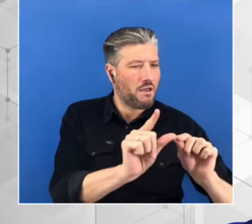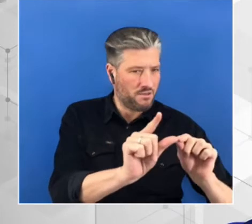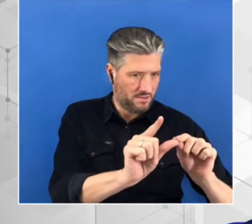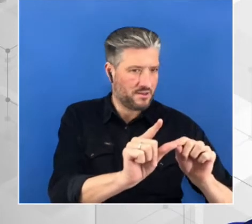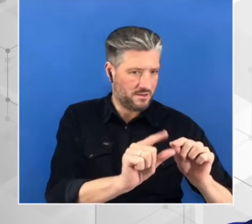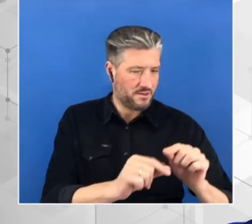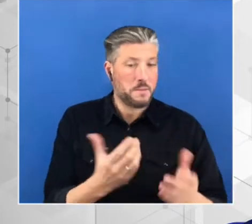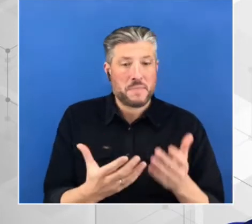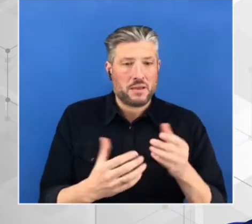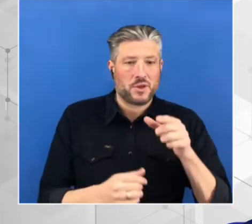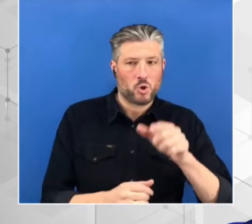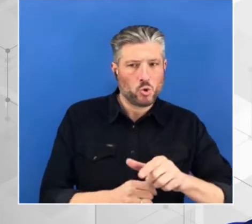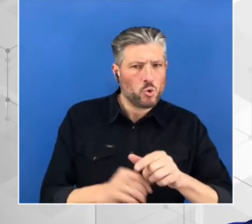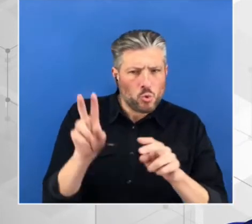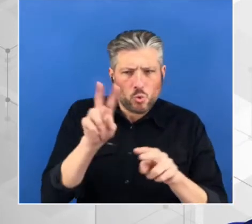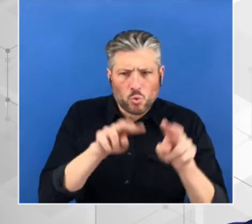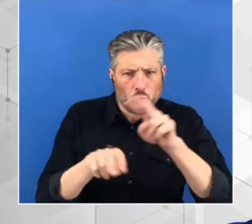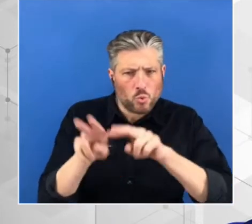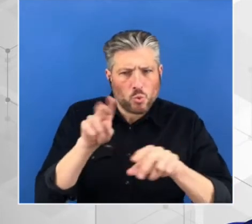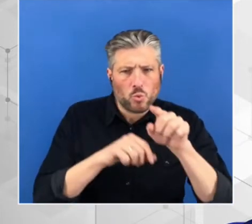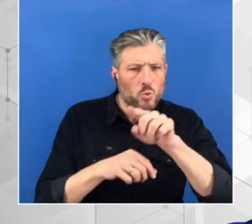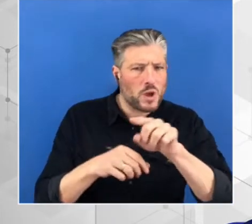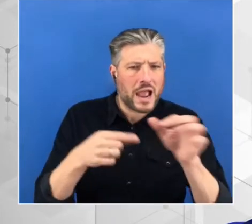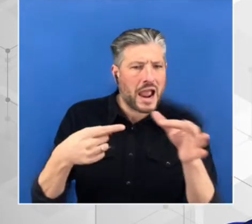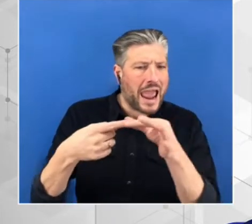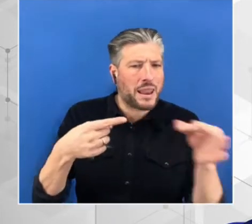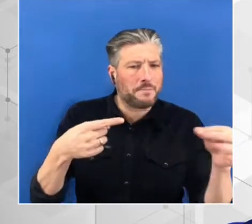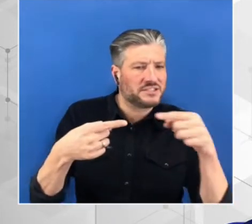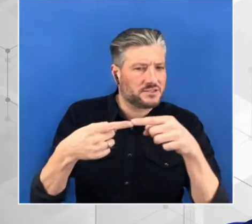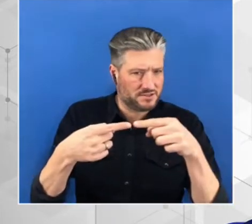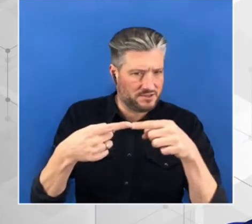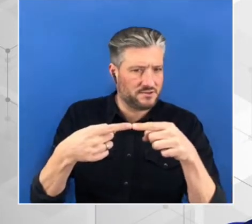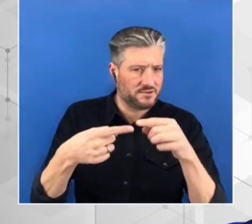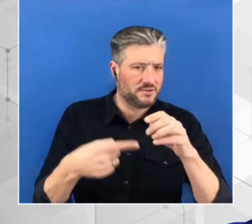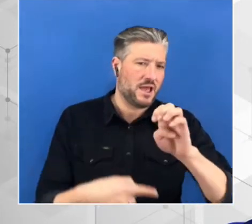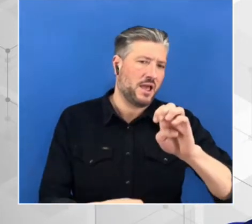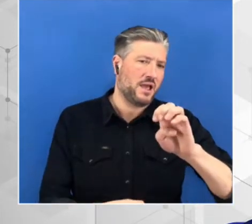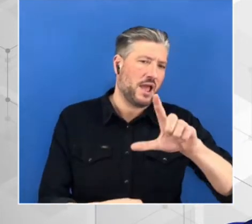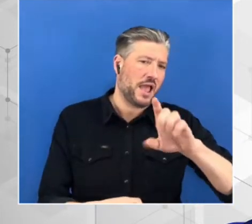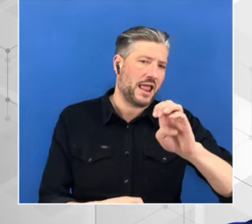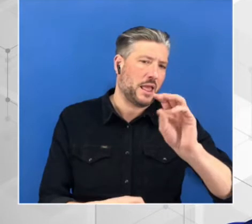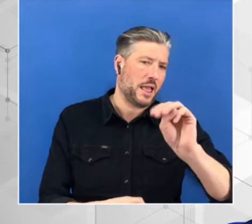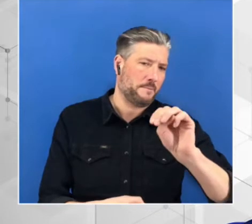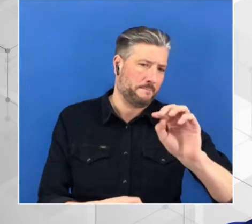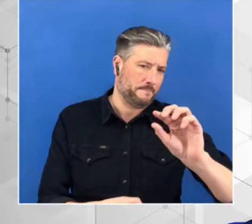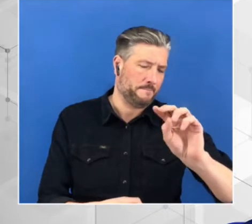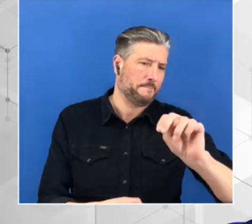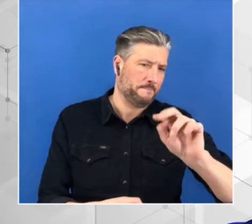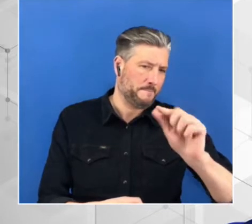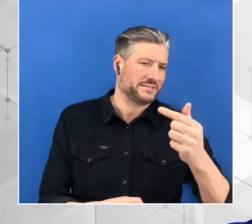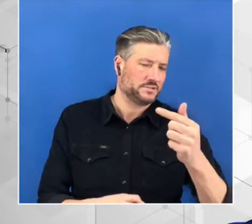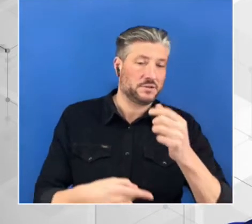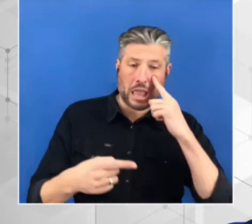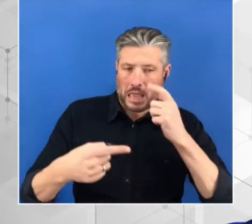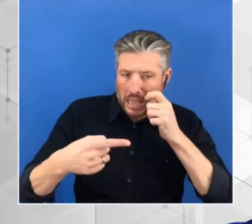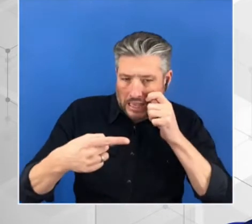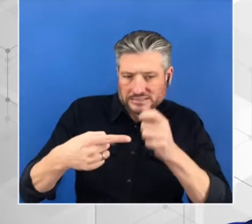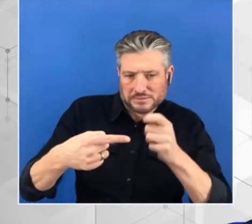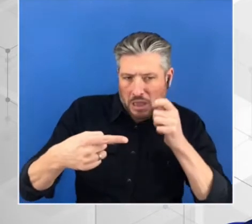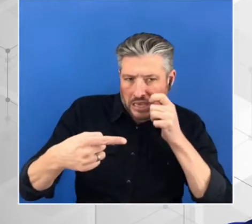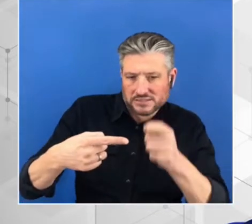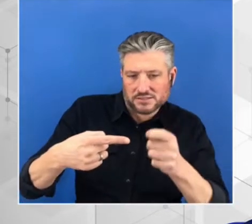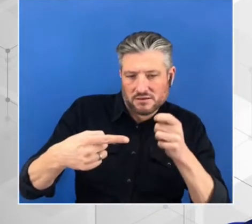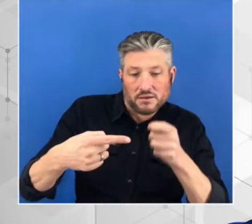sorry, I need to drink. Once you are inspecting an element in the browser,